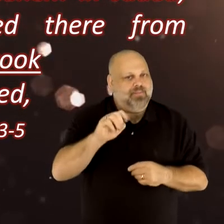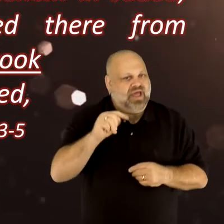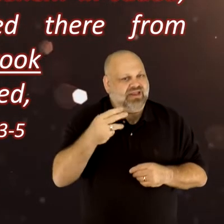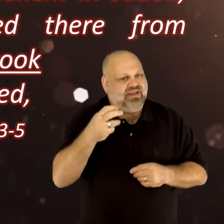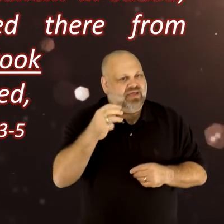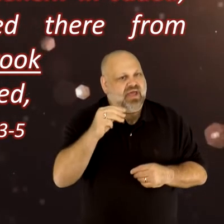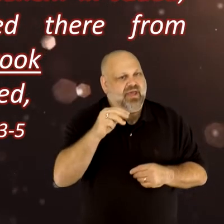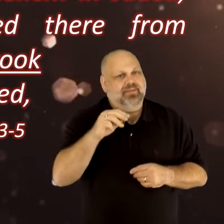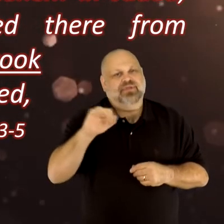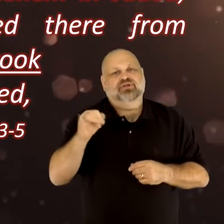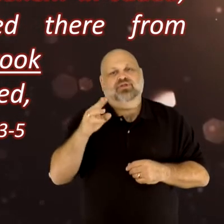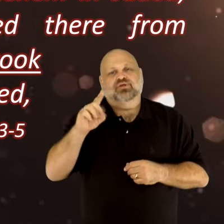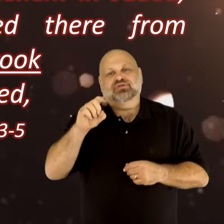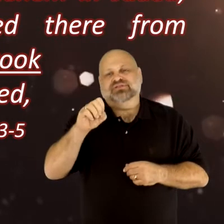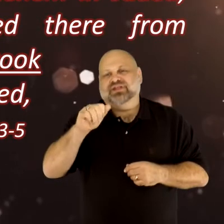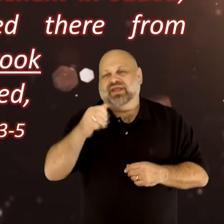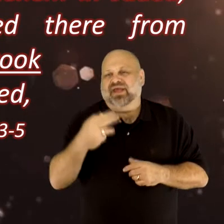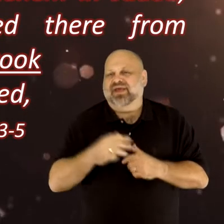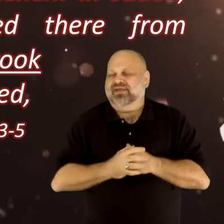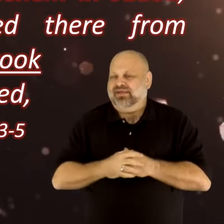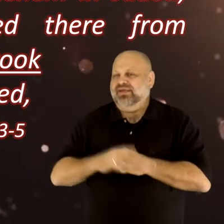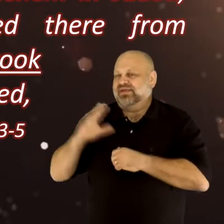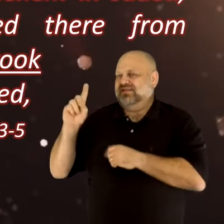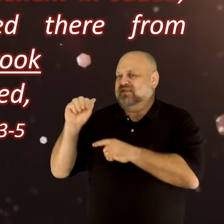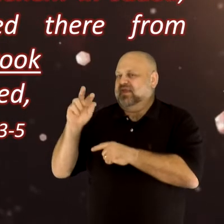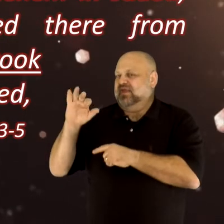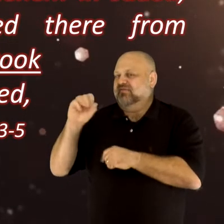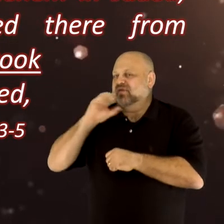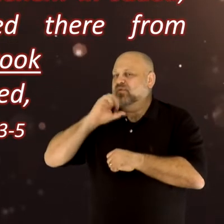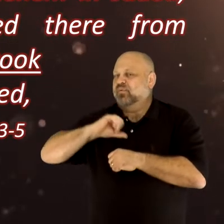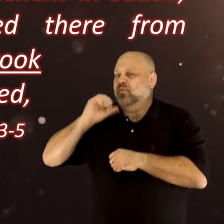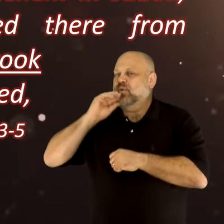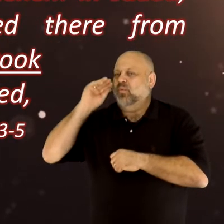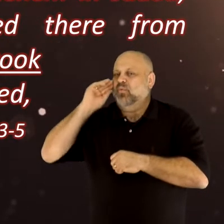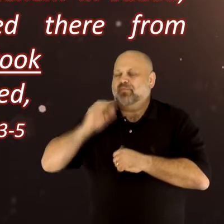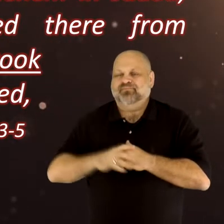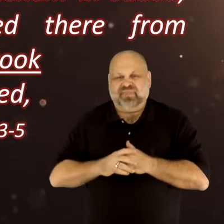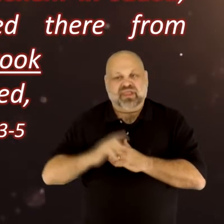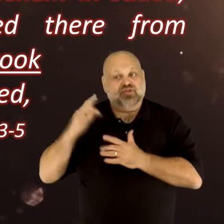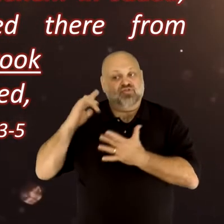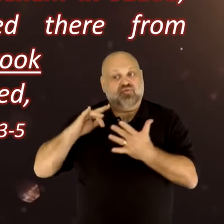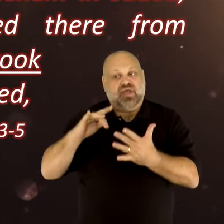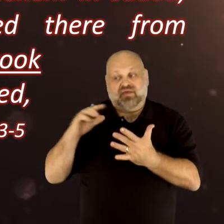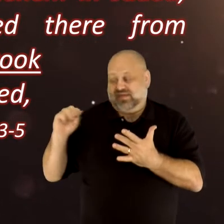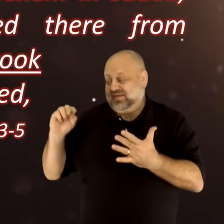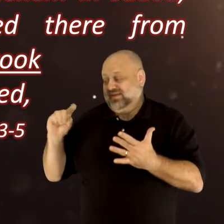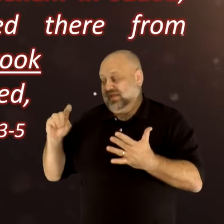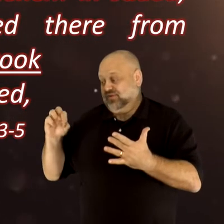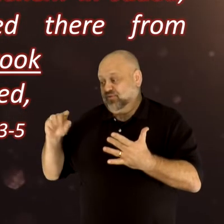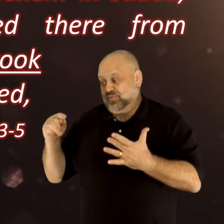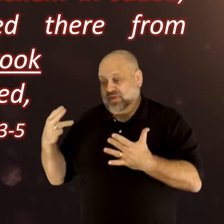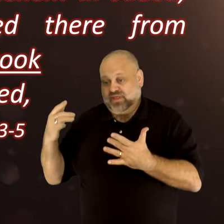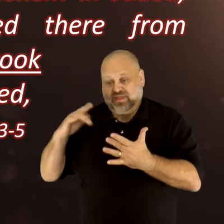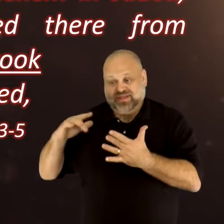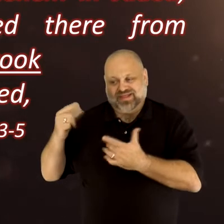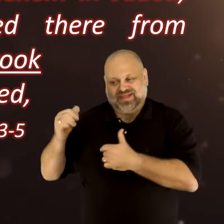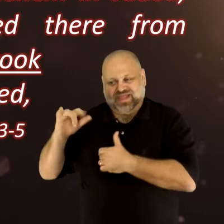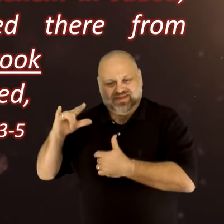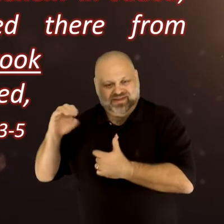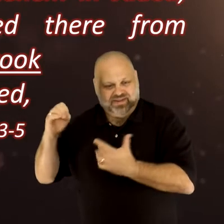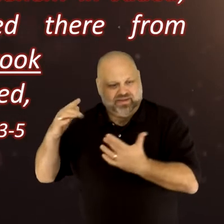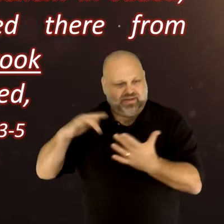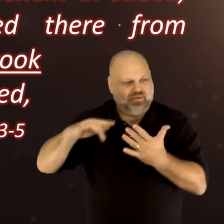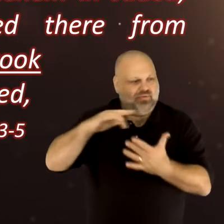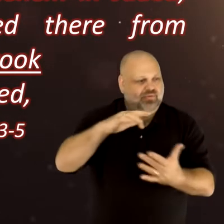He traveled there from the village of Nazareth in Galilee. He took with him Mary, to whom he was engaged, who